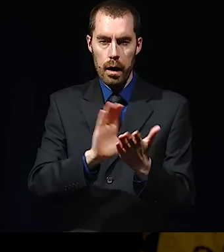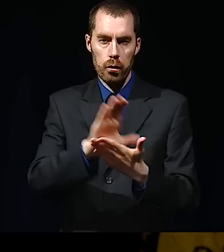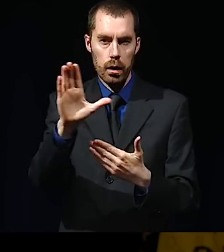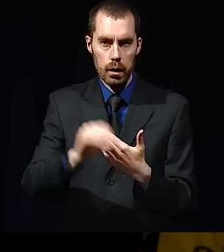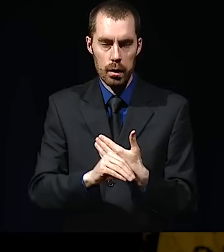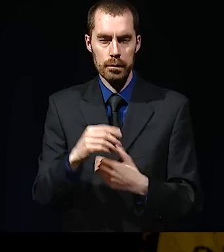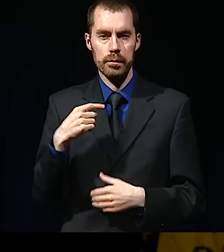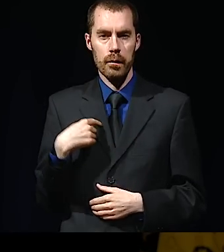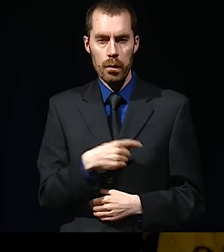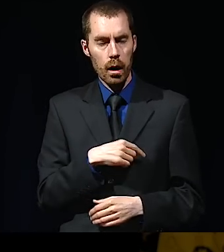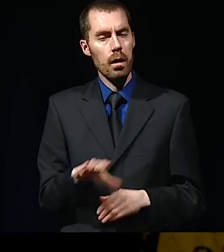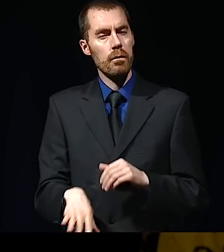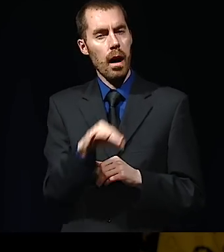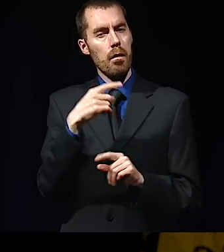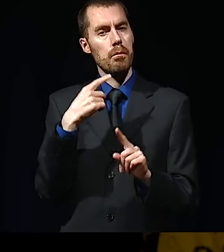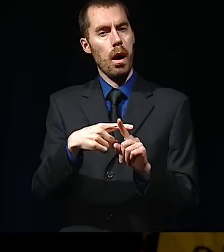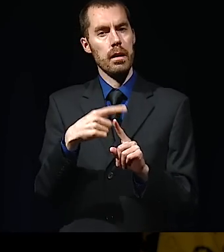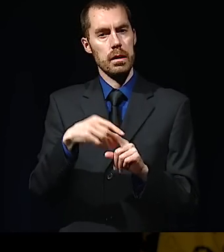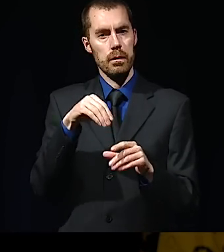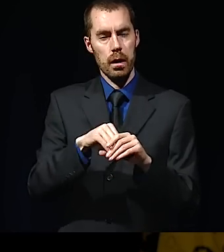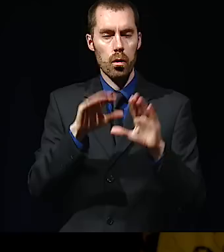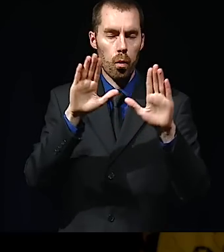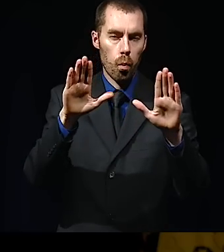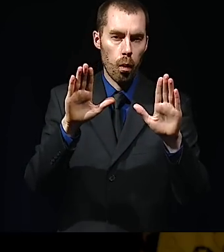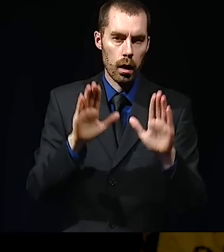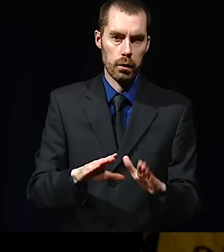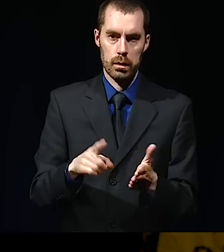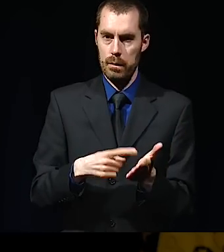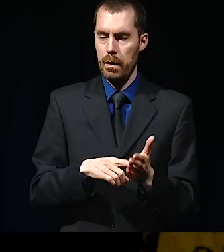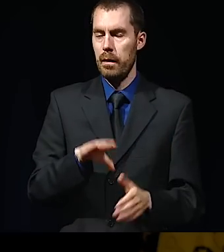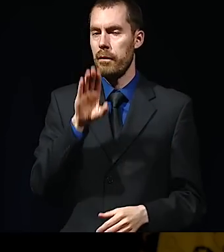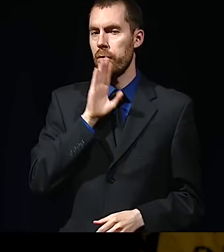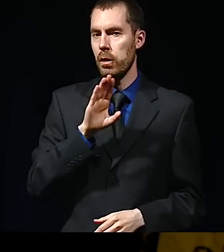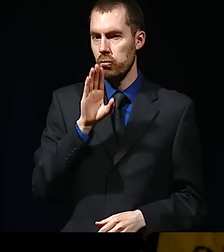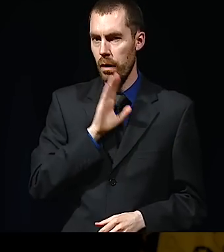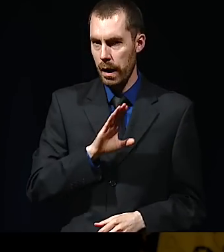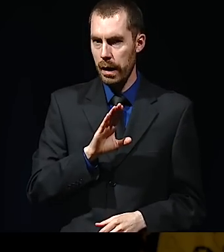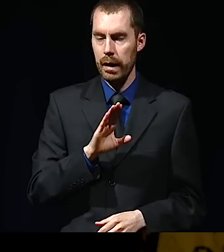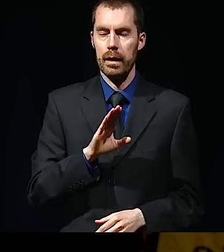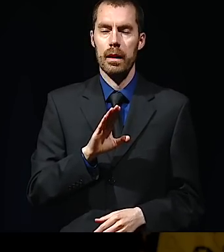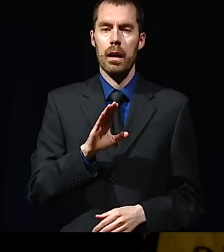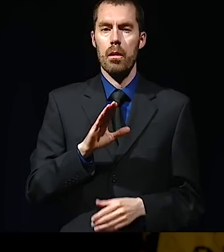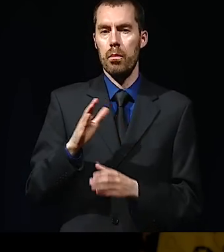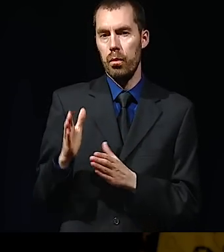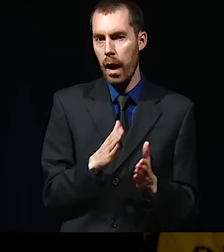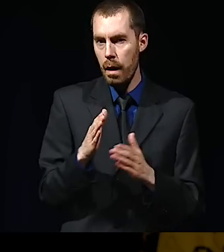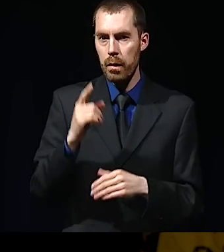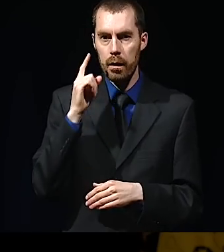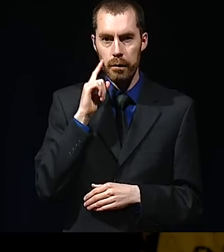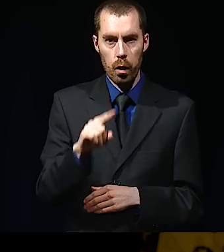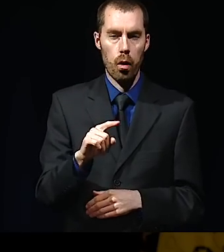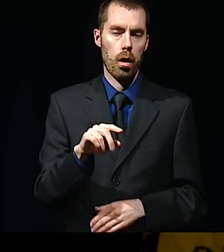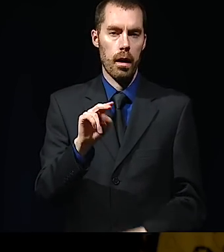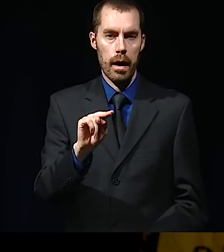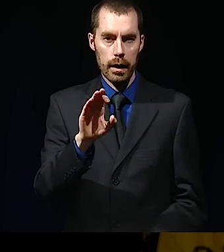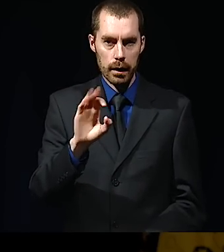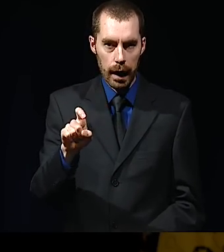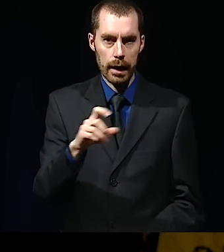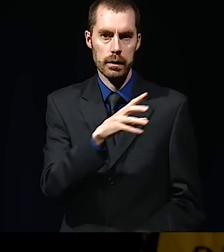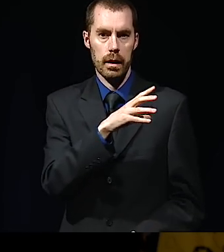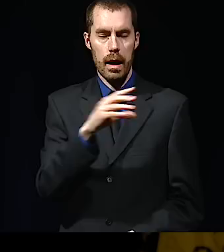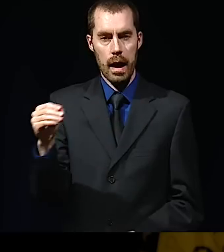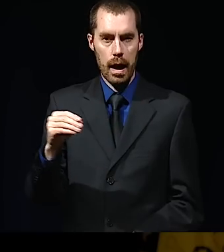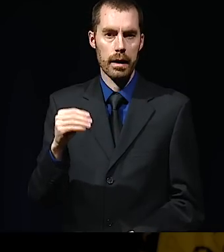and sometimes frustrating VSIMs as prep for the NCLEX and experience for pediatric and labor and delivery